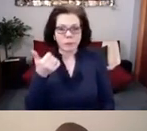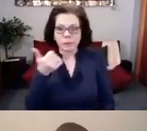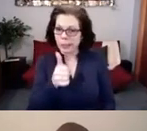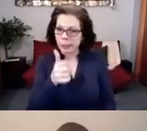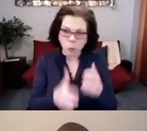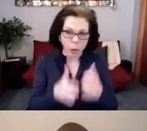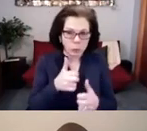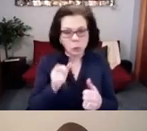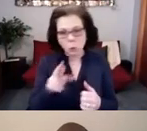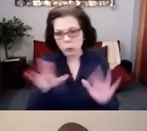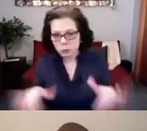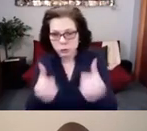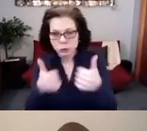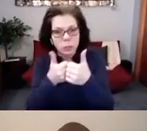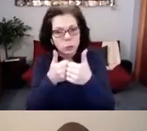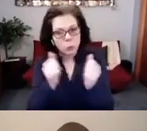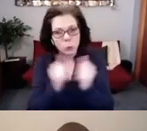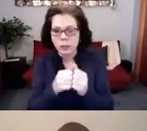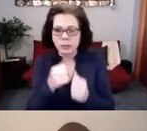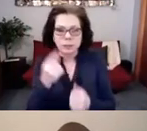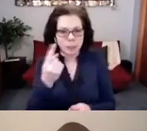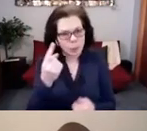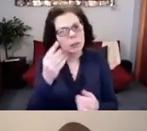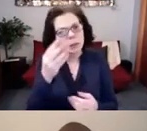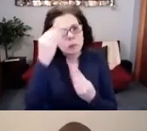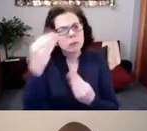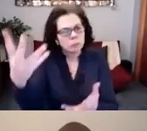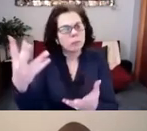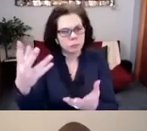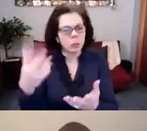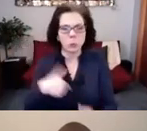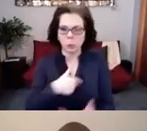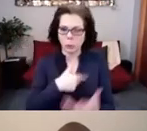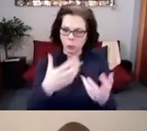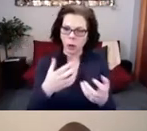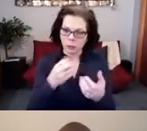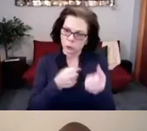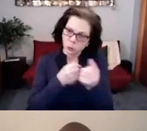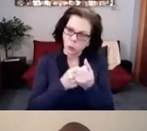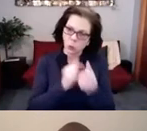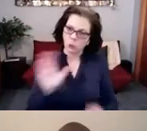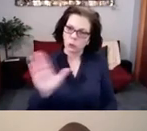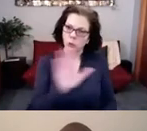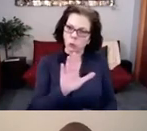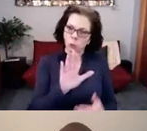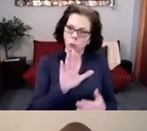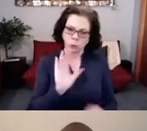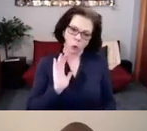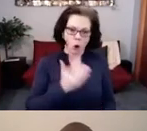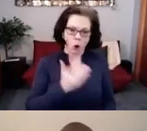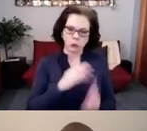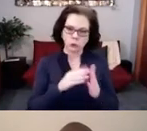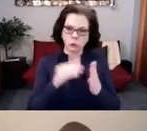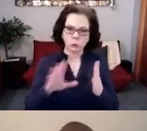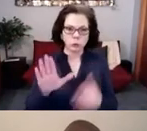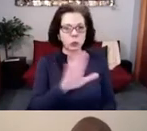experiencing challenges in any way, we want to make sure that we're supporting our students in your homes as